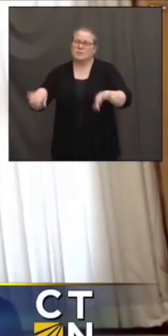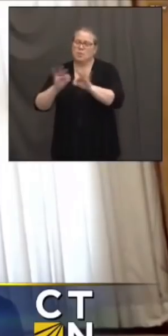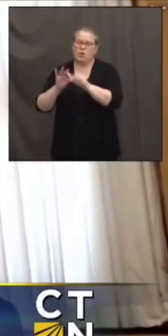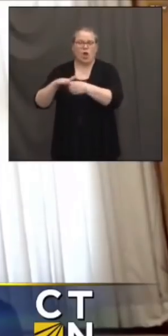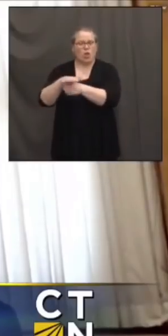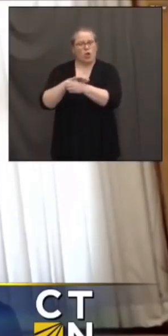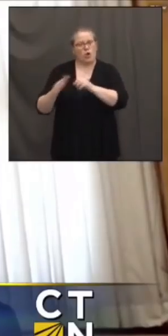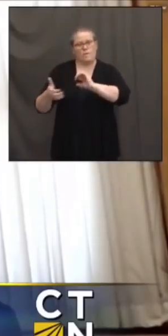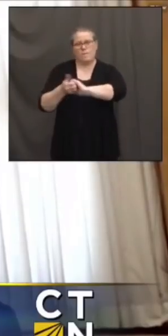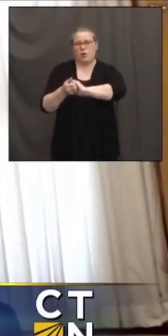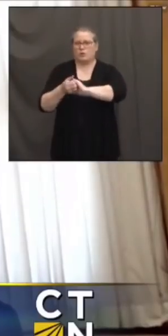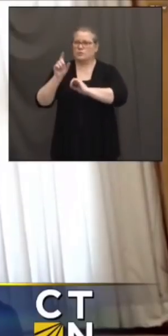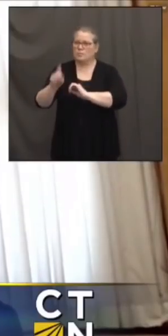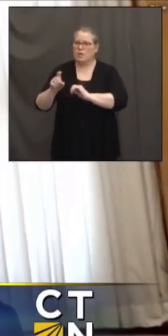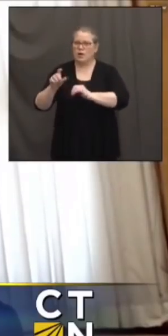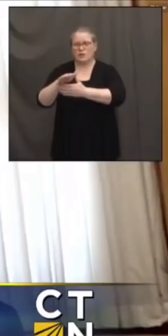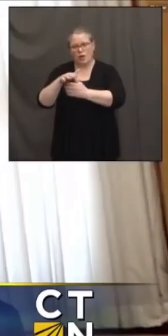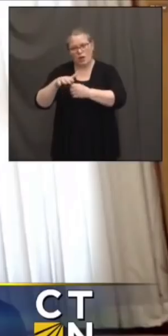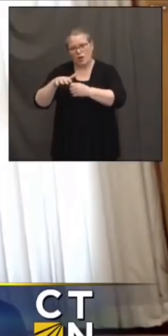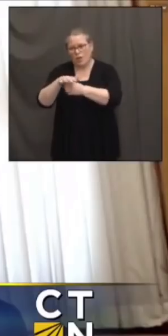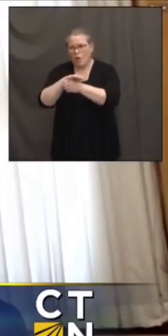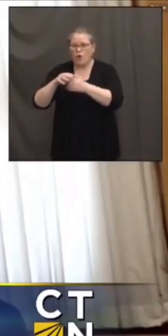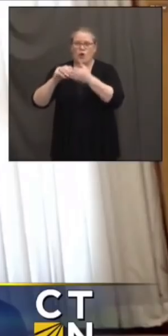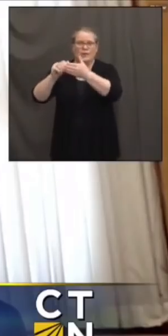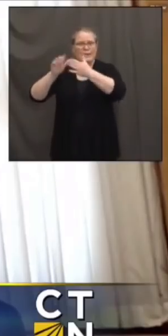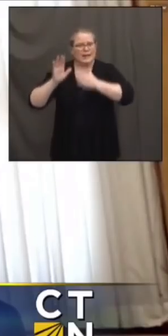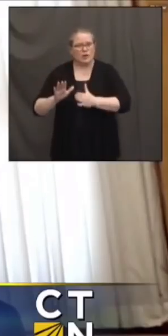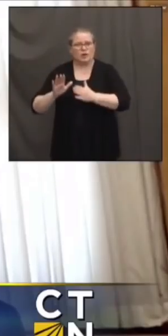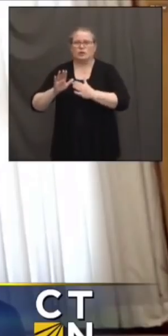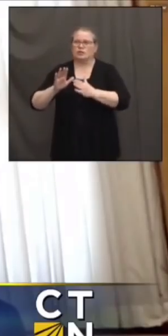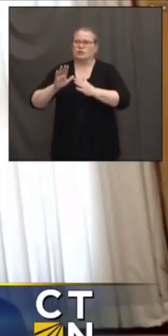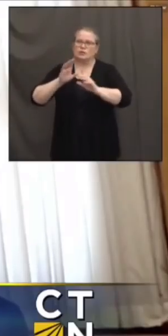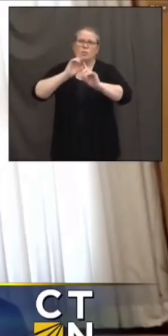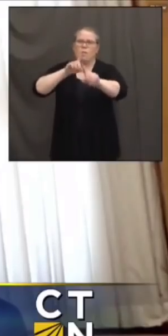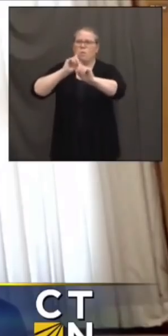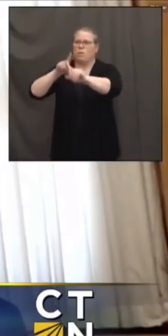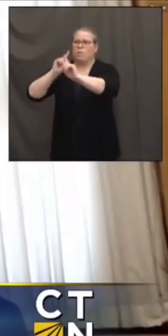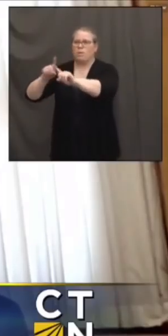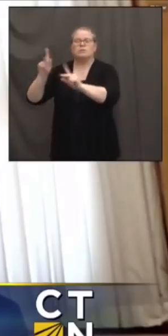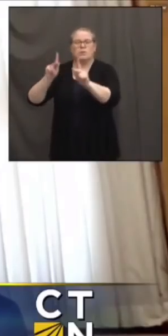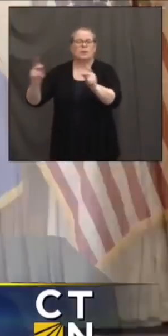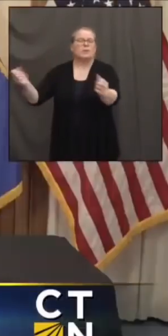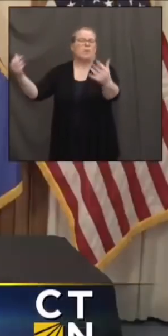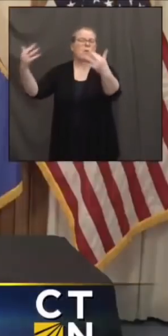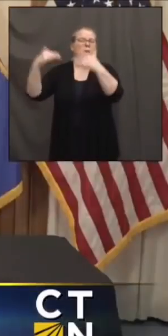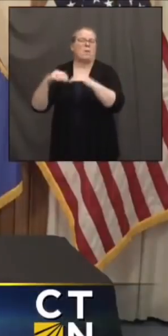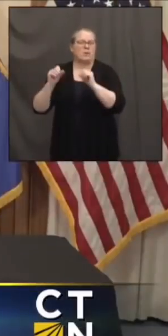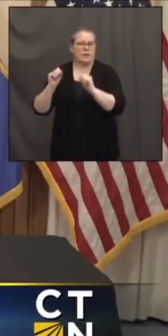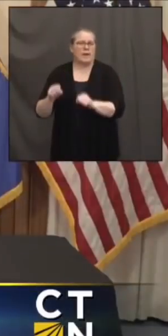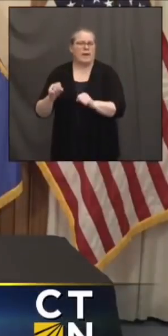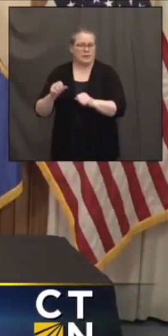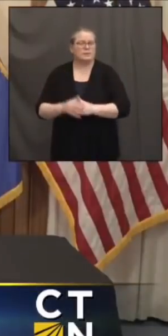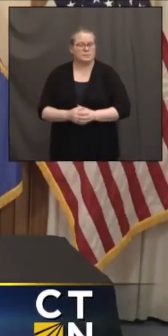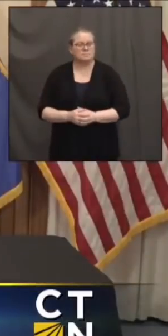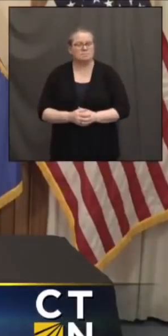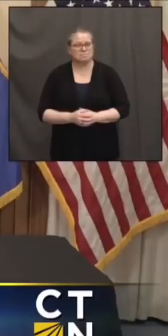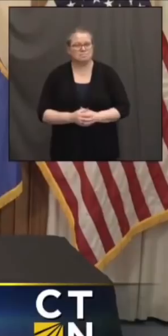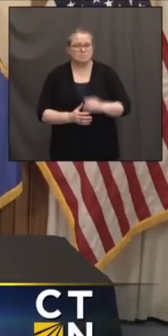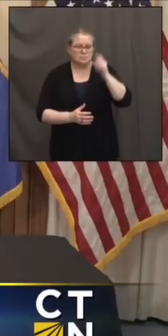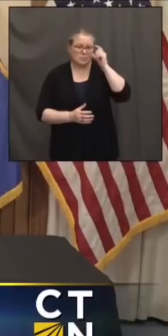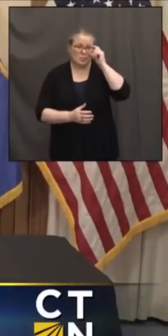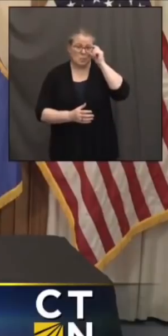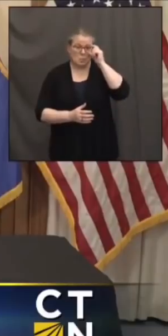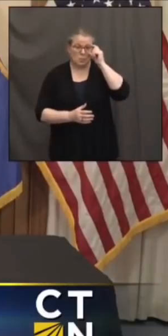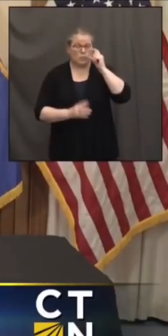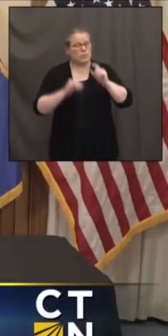partnership, working with our local leaders there to put them in the right place and then get folks to turn out. Okay. And Governor, could you elaborate a little